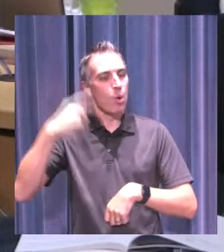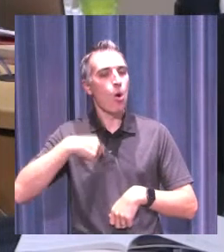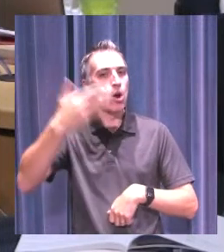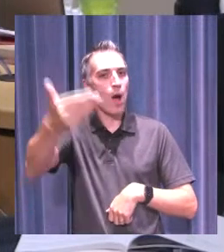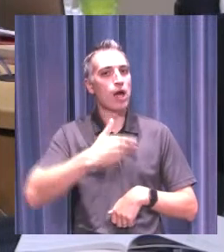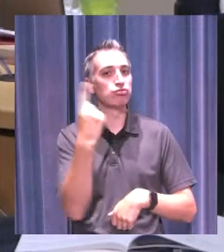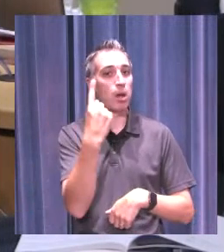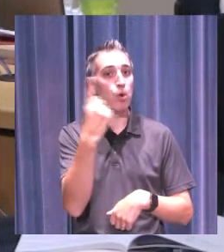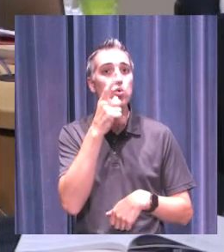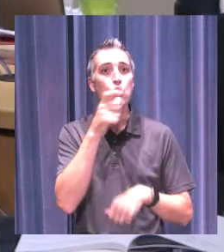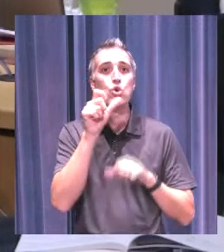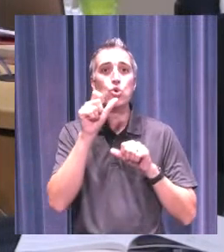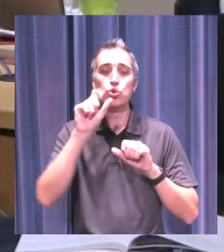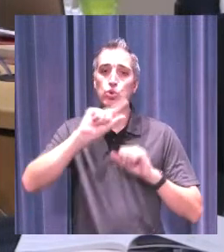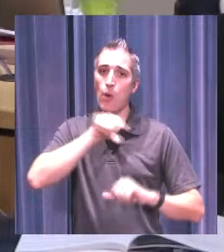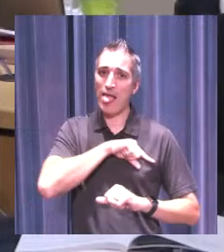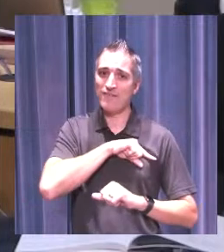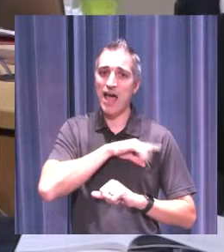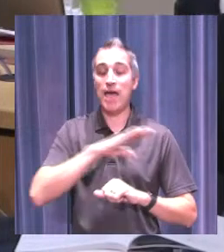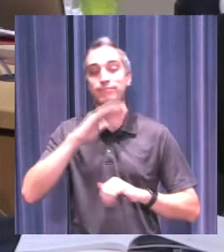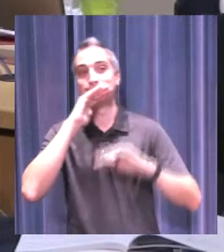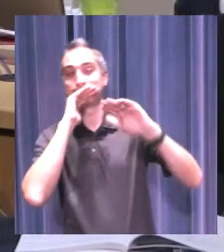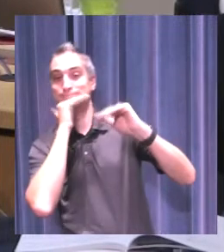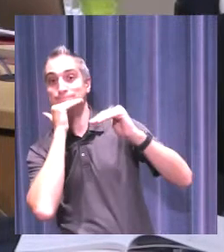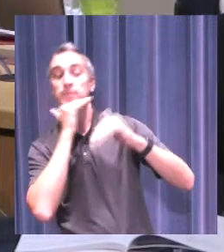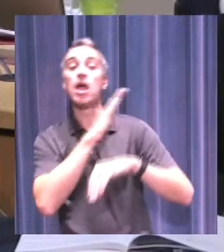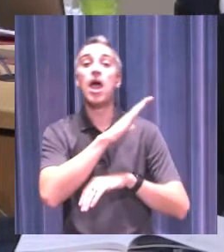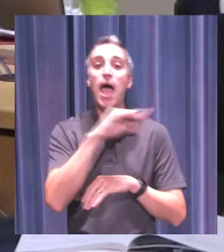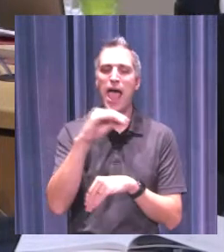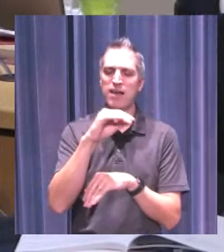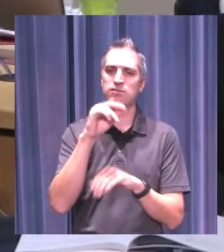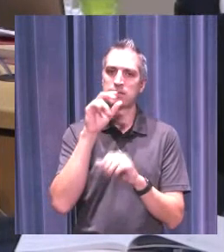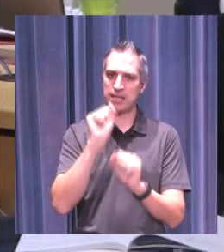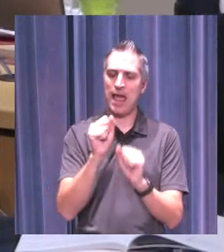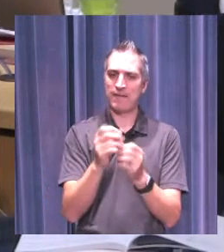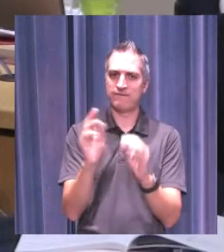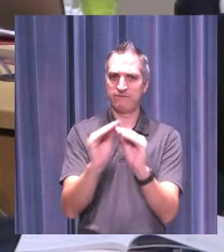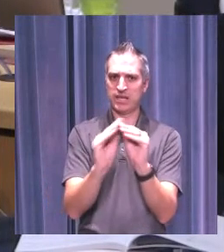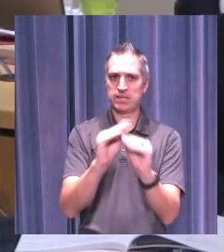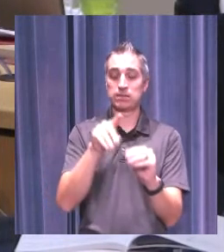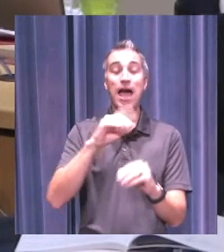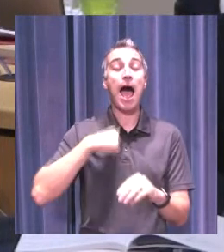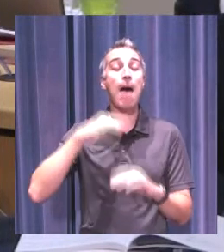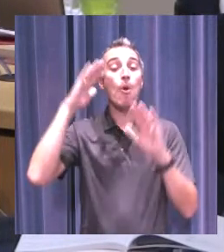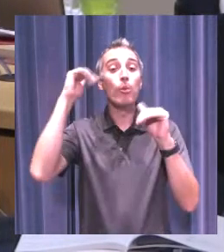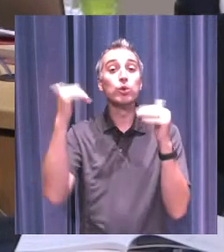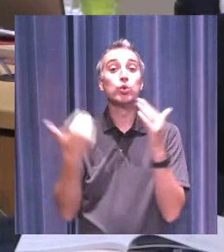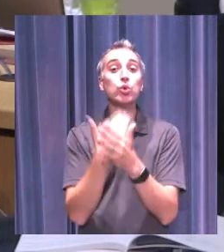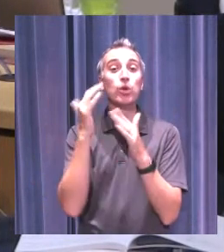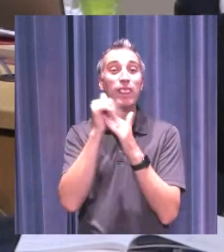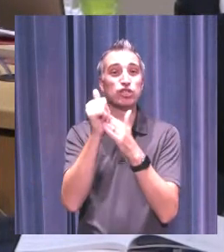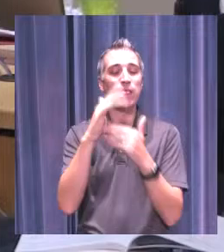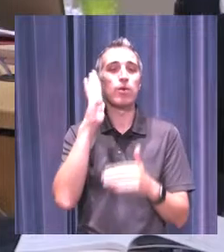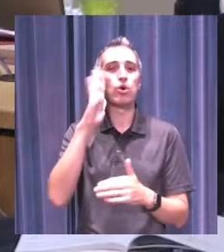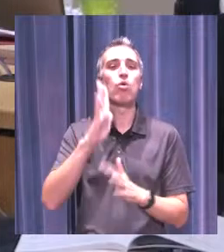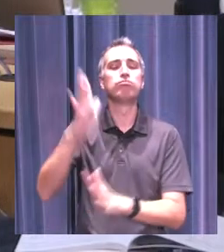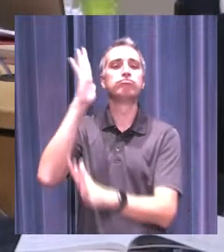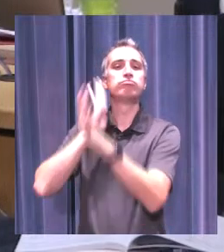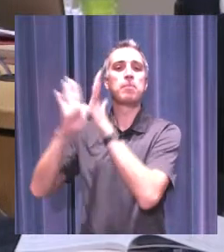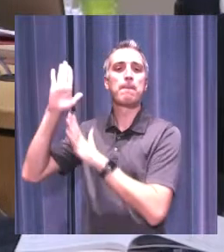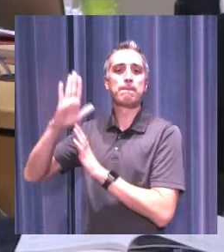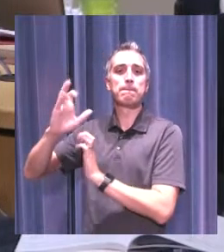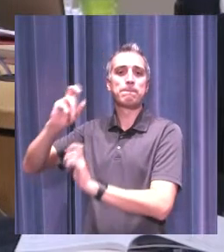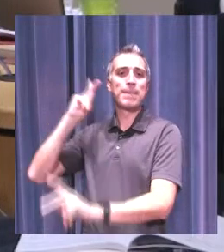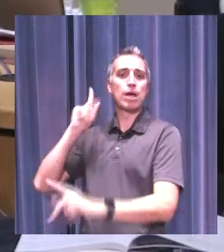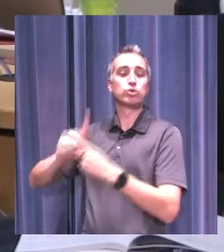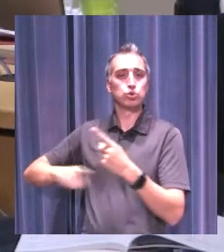can actually solve the issues on campus. I am hoping with the new leadership, Mott College will go back to the once respected,